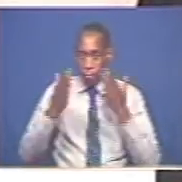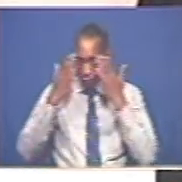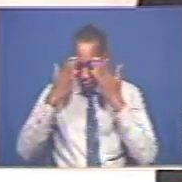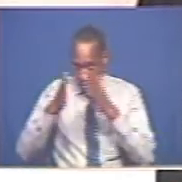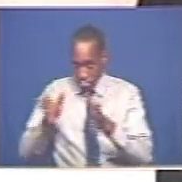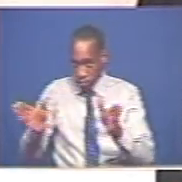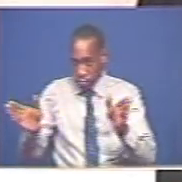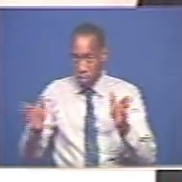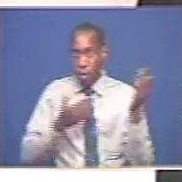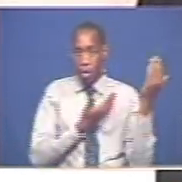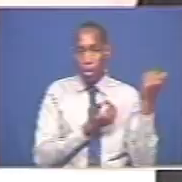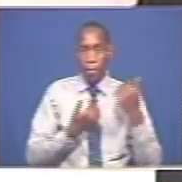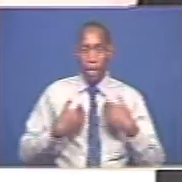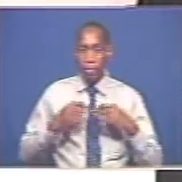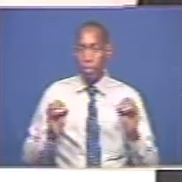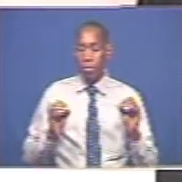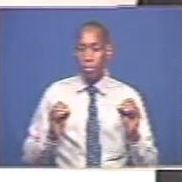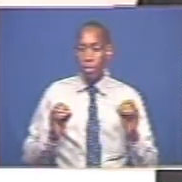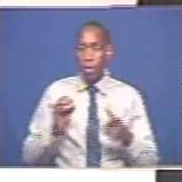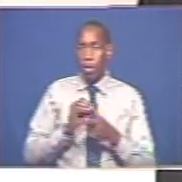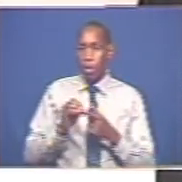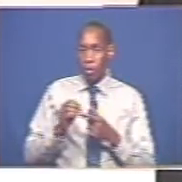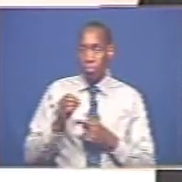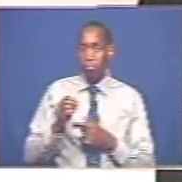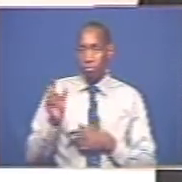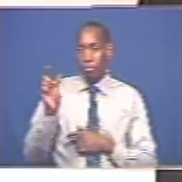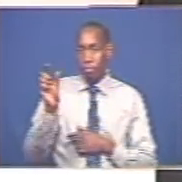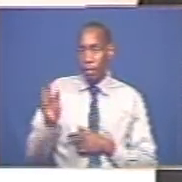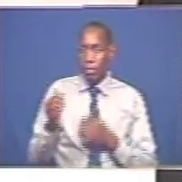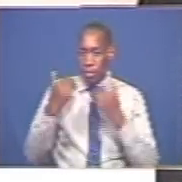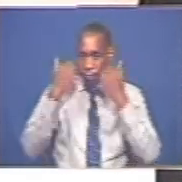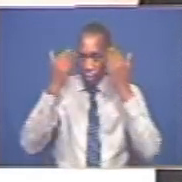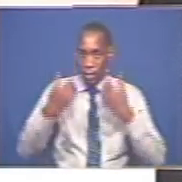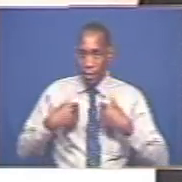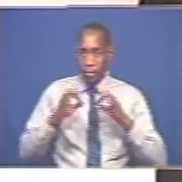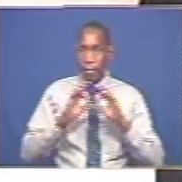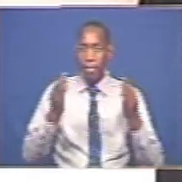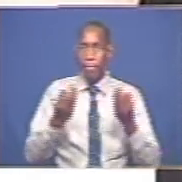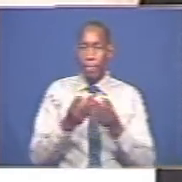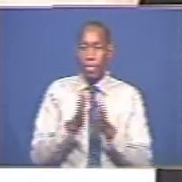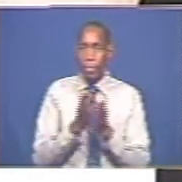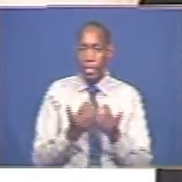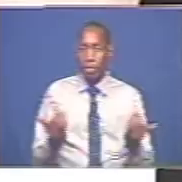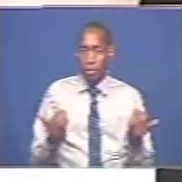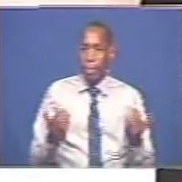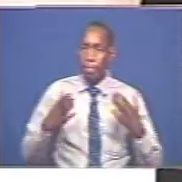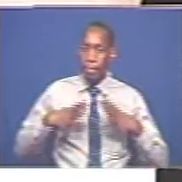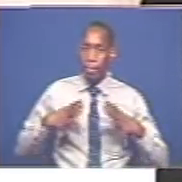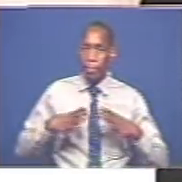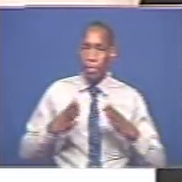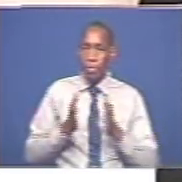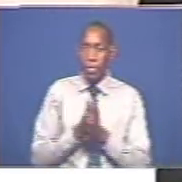losing hope, or they are looking like they are depressed, as we have said. Families with children or people who are